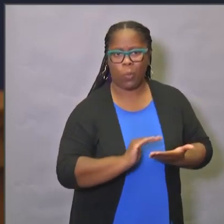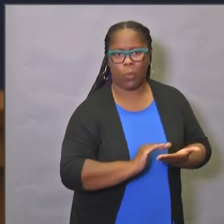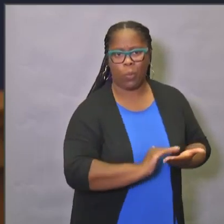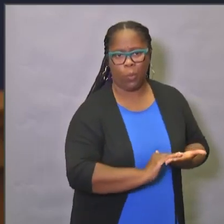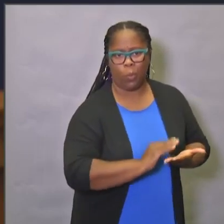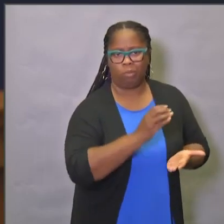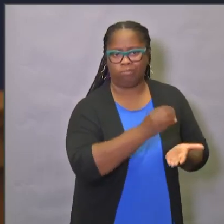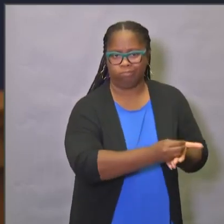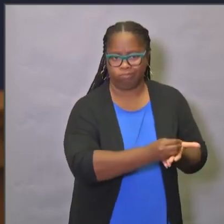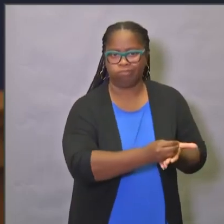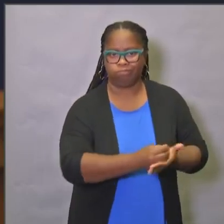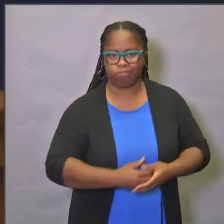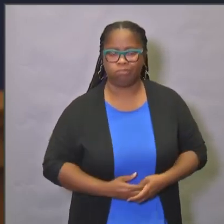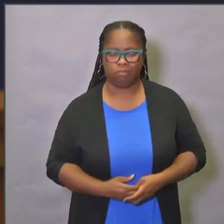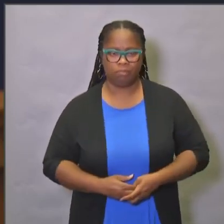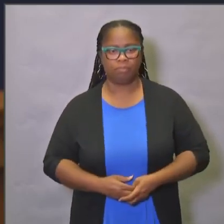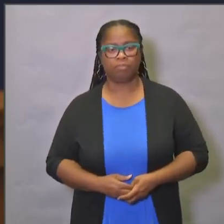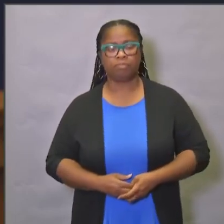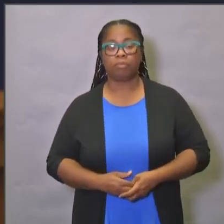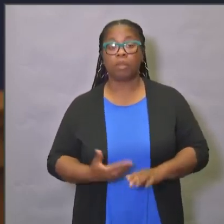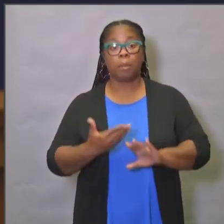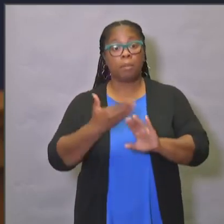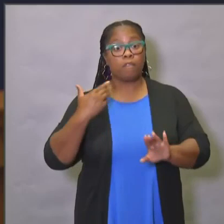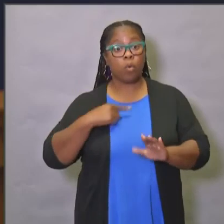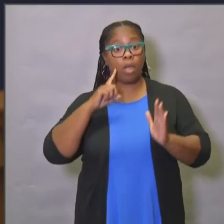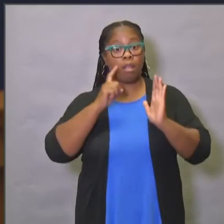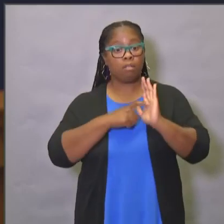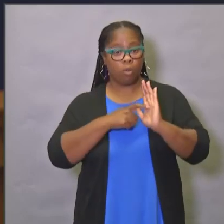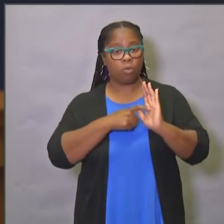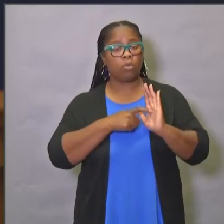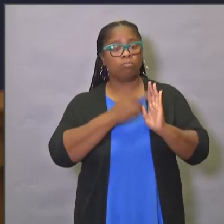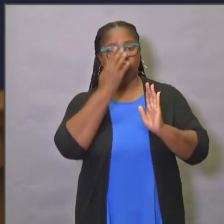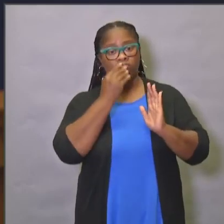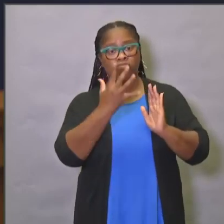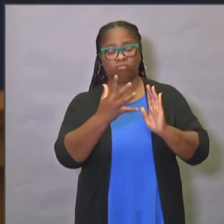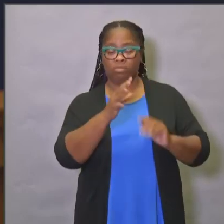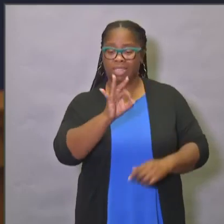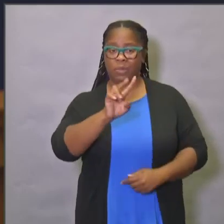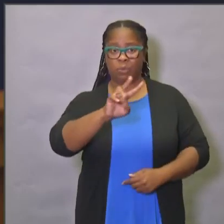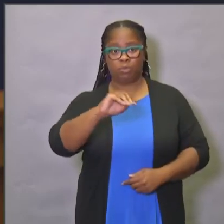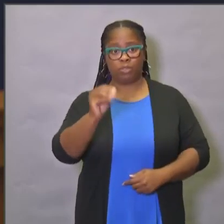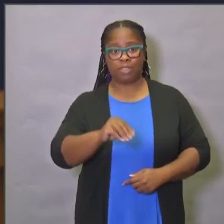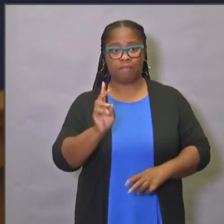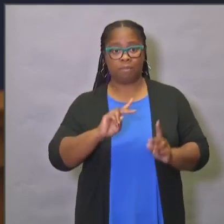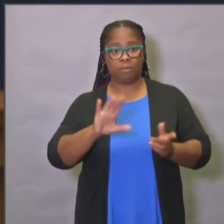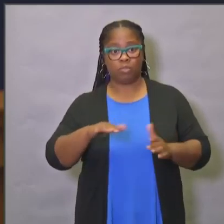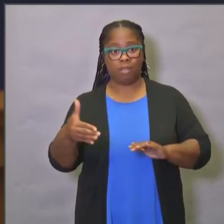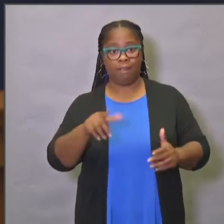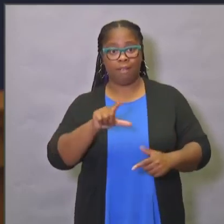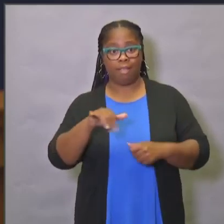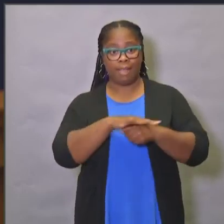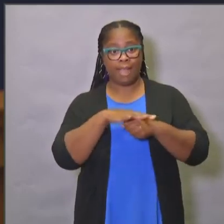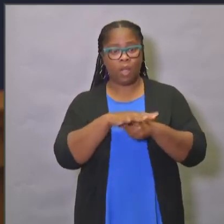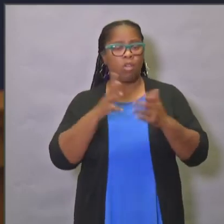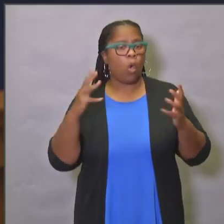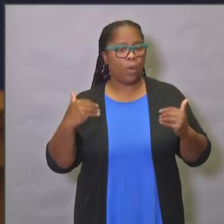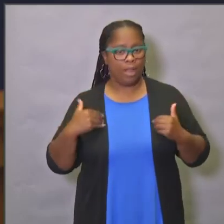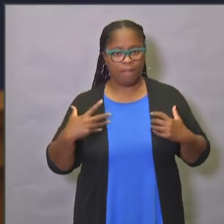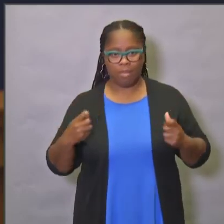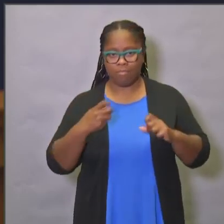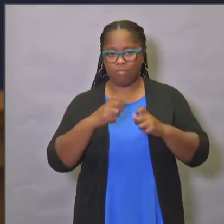COVID-19. As I noted before, 92% of the people who have passed away in LA County had underlying